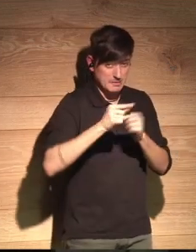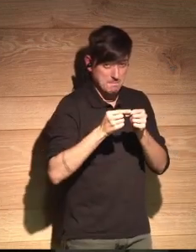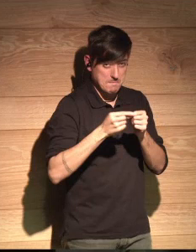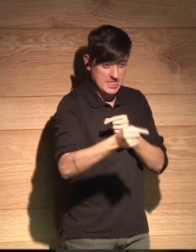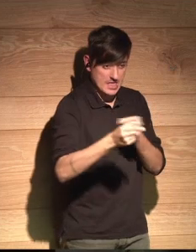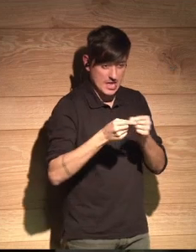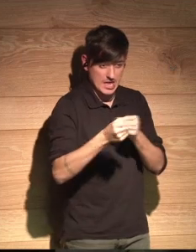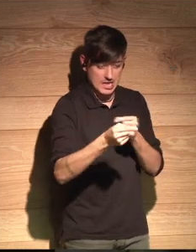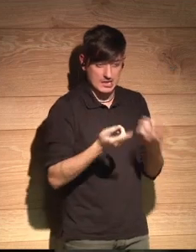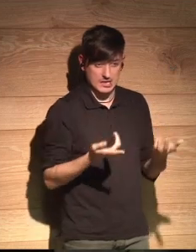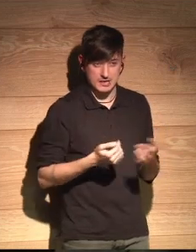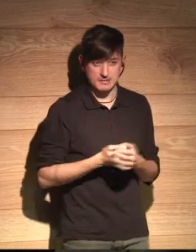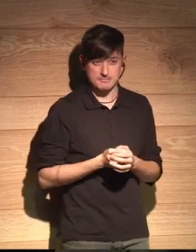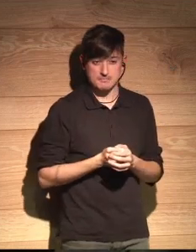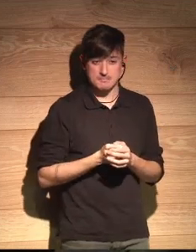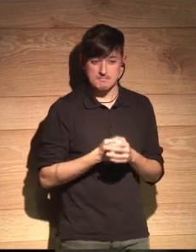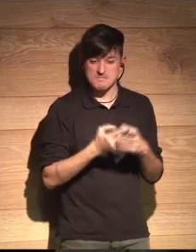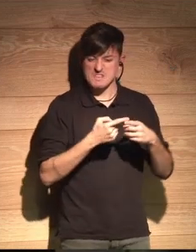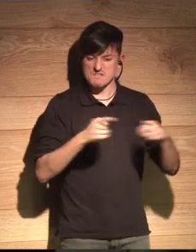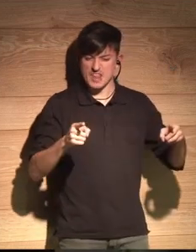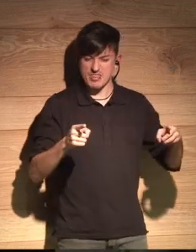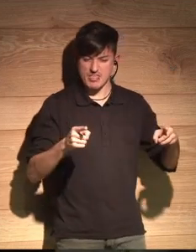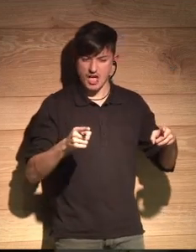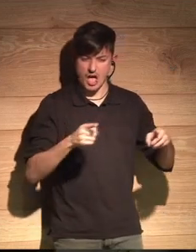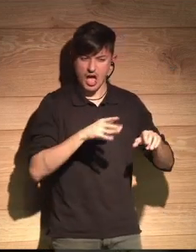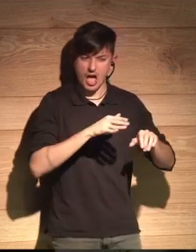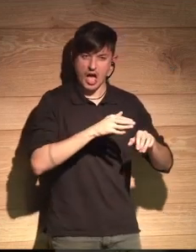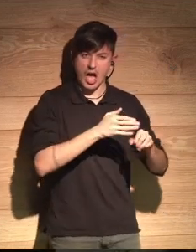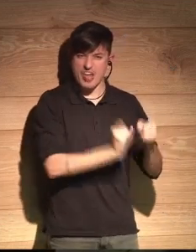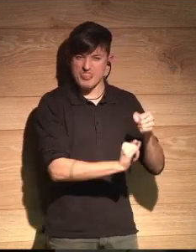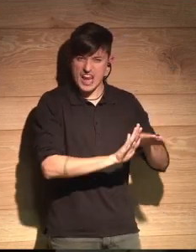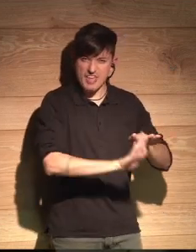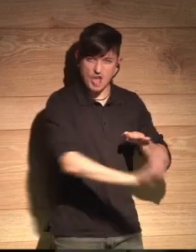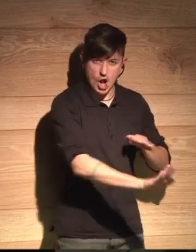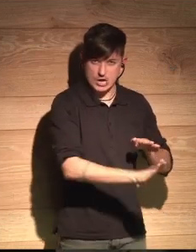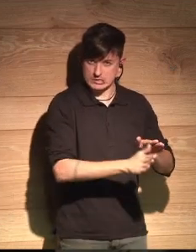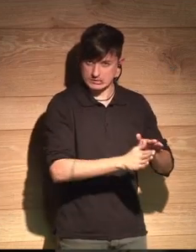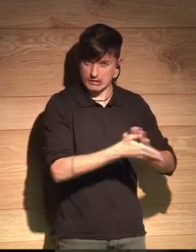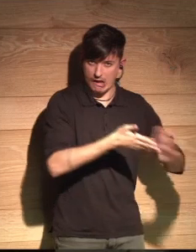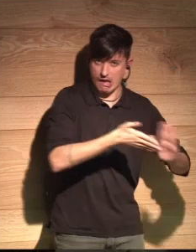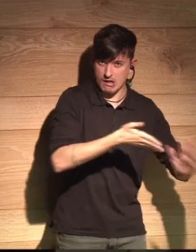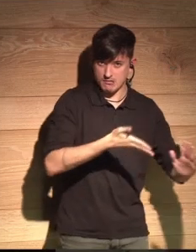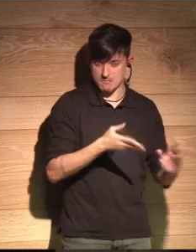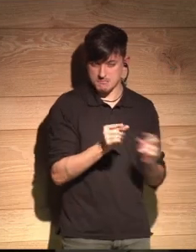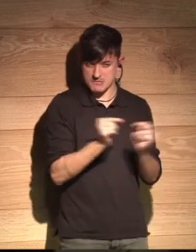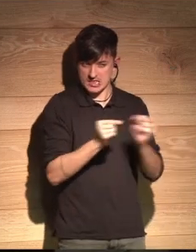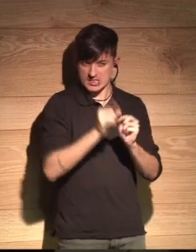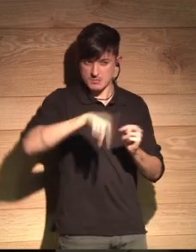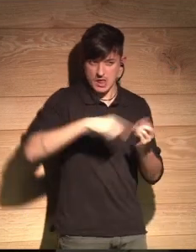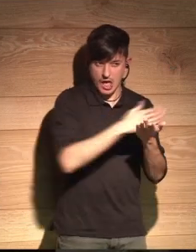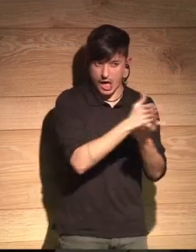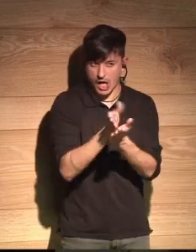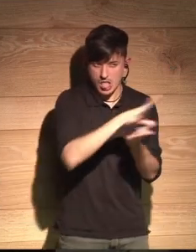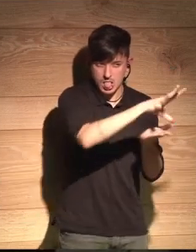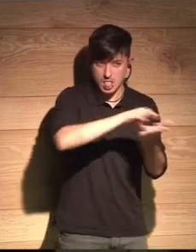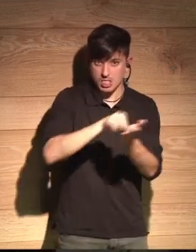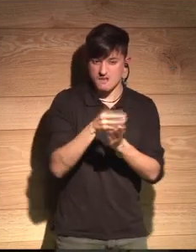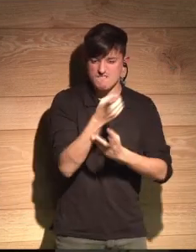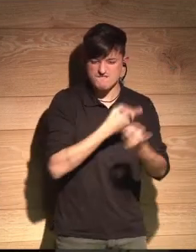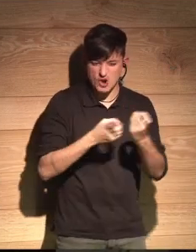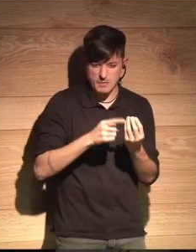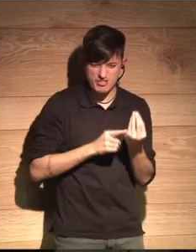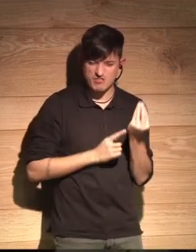accelerometer measures acceleration in different directions. So what we said, what if we take this information and try to use it in order to monitor, to see if we